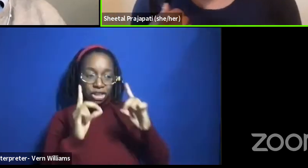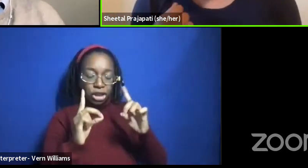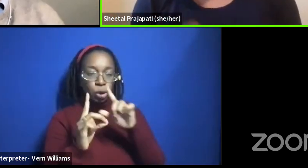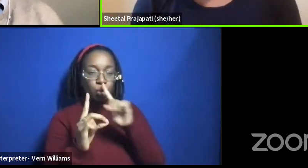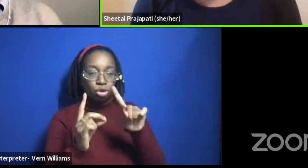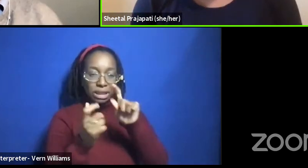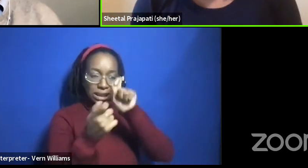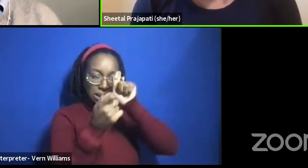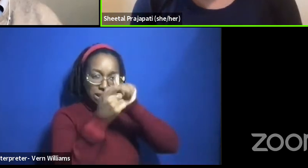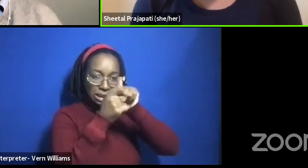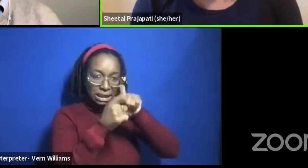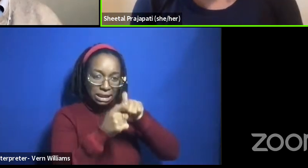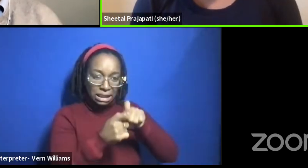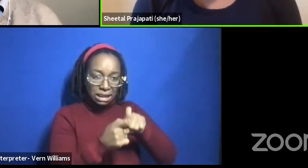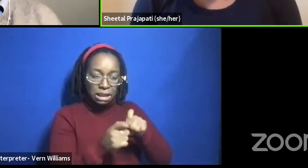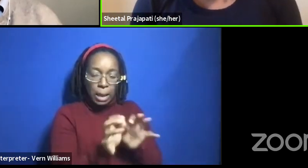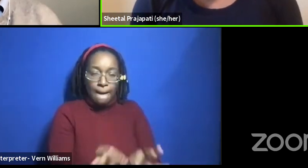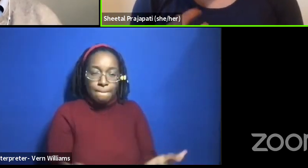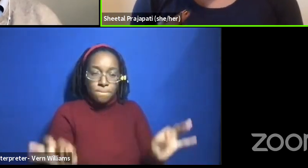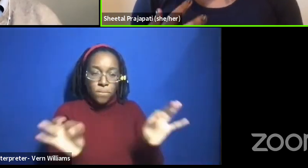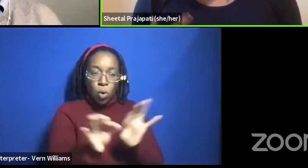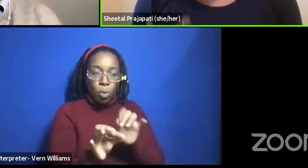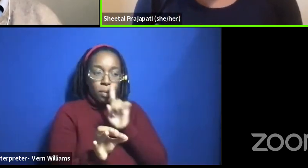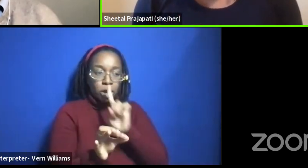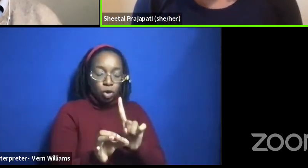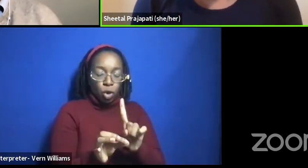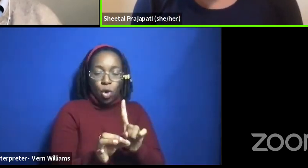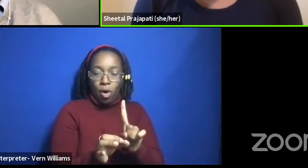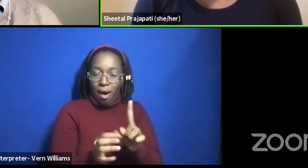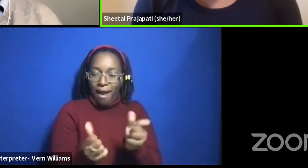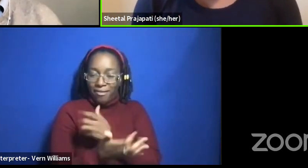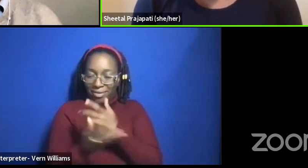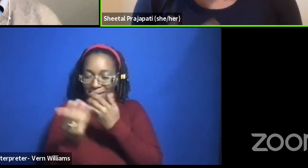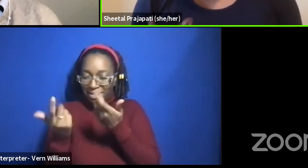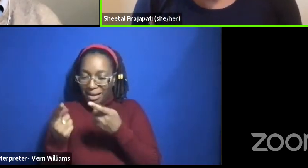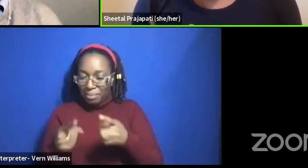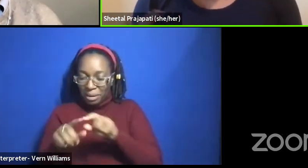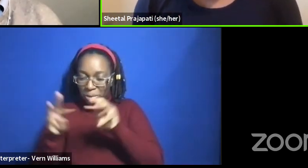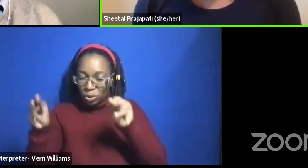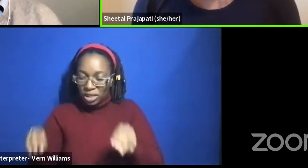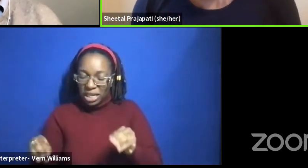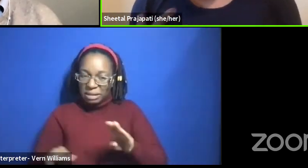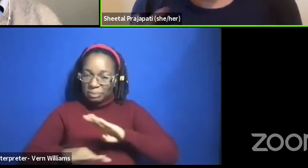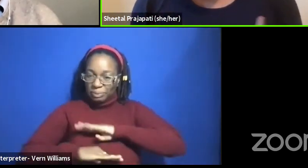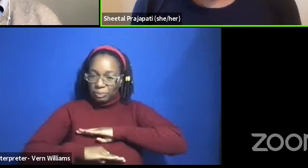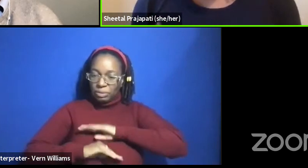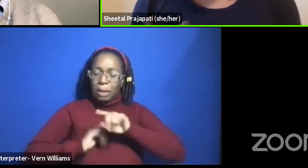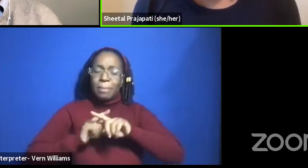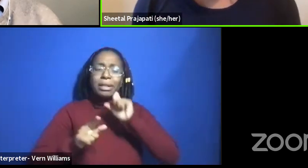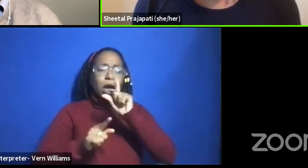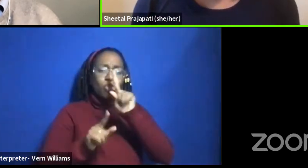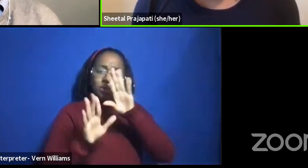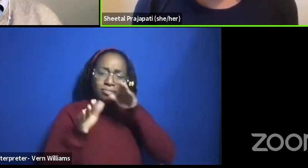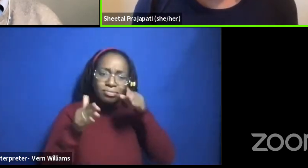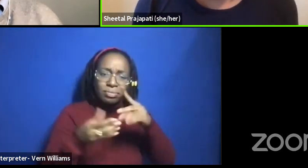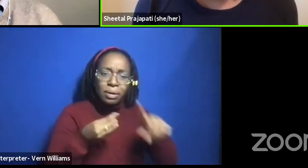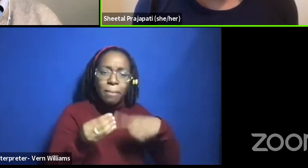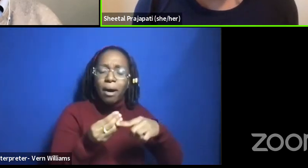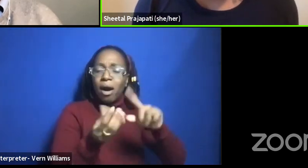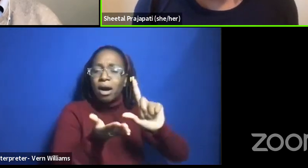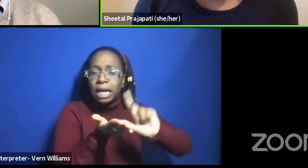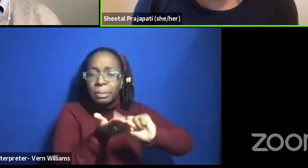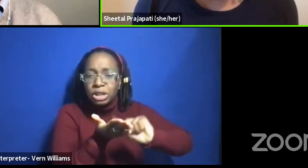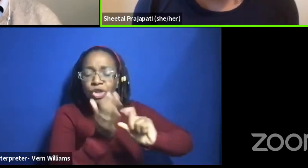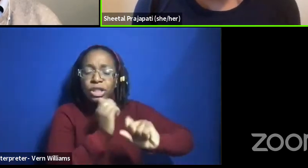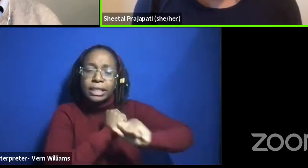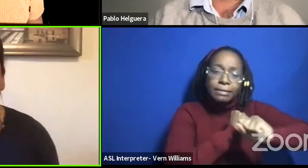to fulfilling the mission of museums, but really not getting a lot of attention as it relates to press or even the identity of institutions in a